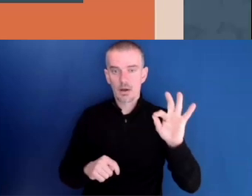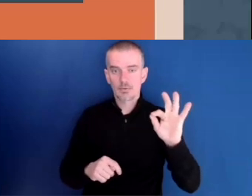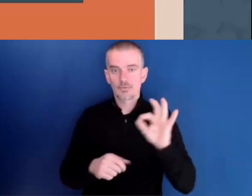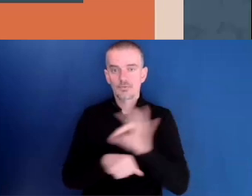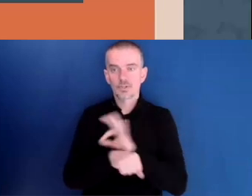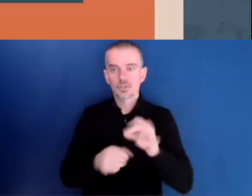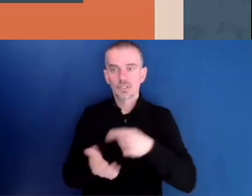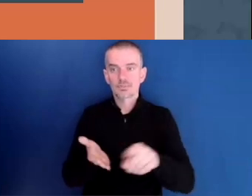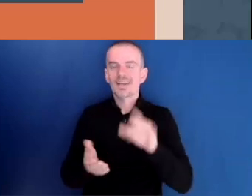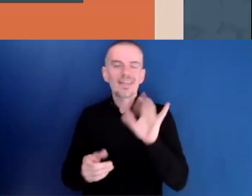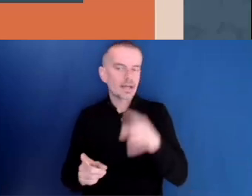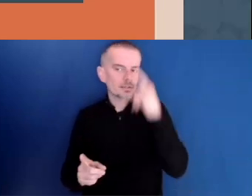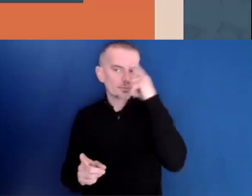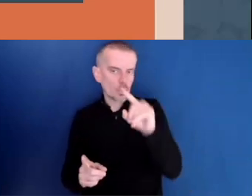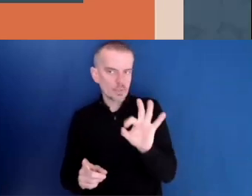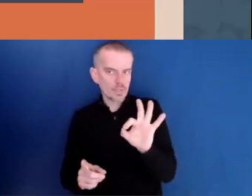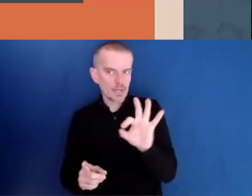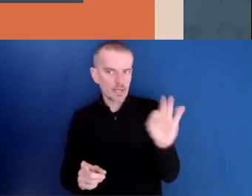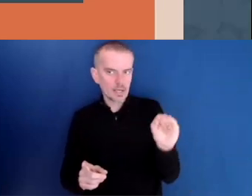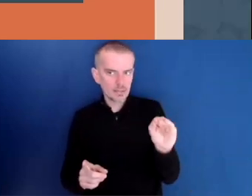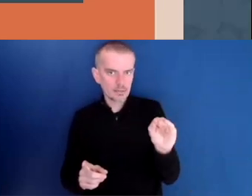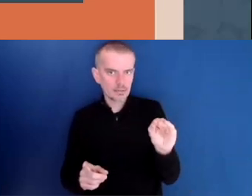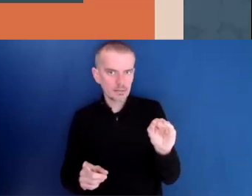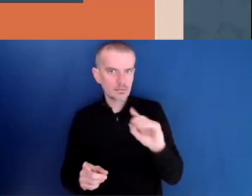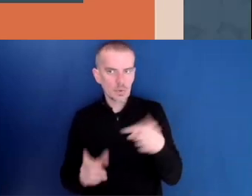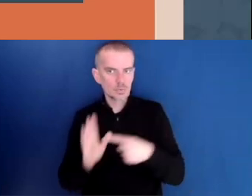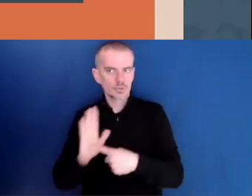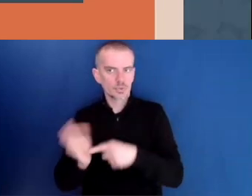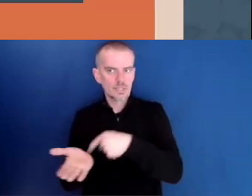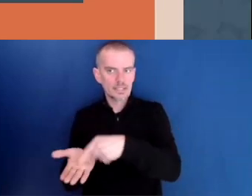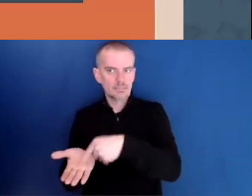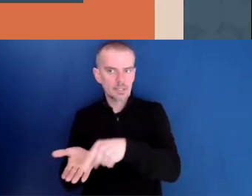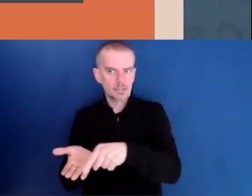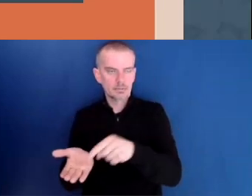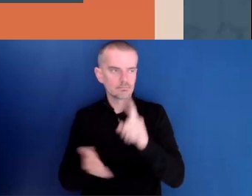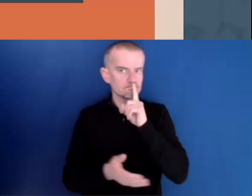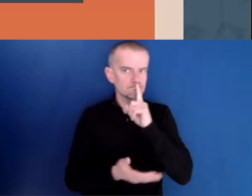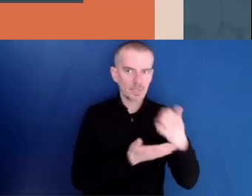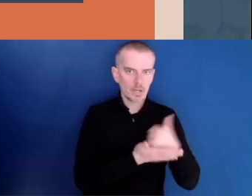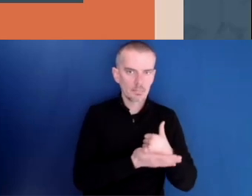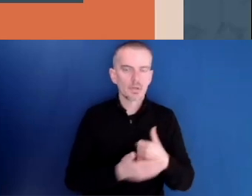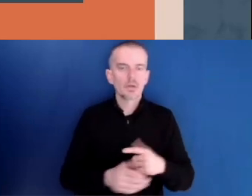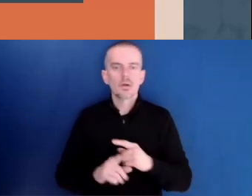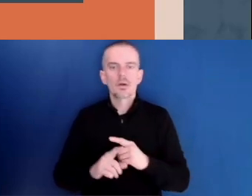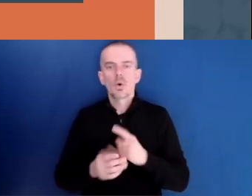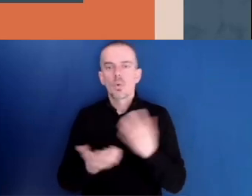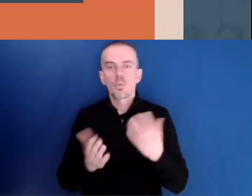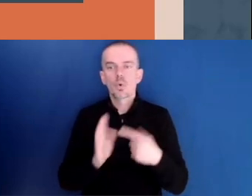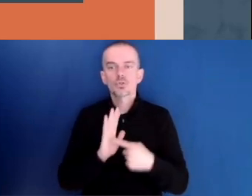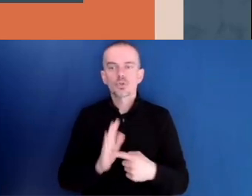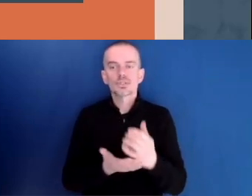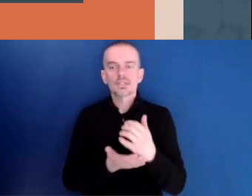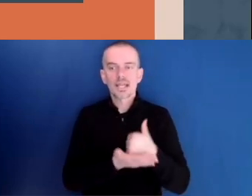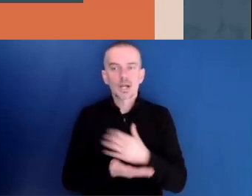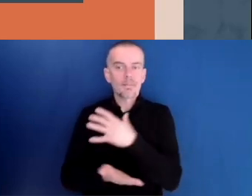the 990, right? It only lists out the expenses, so it's not going to show the income portion. What's going to show income and expenses